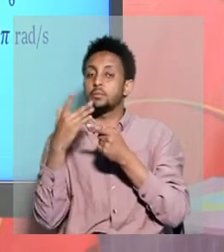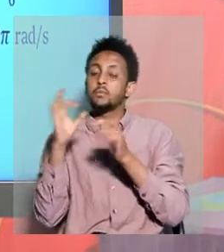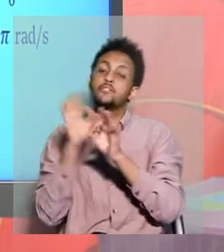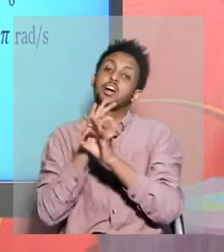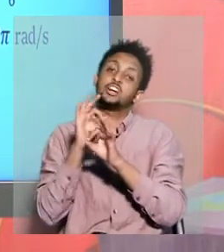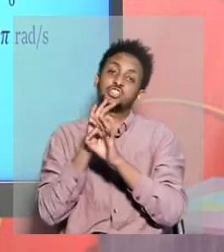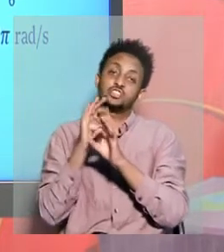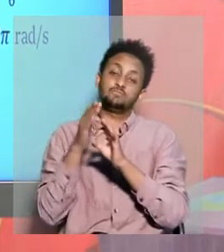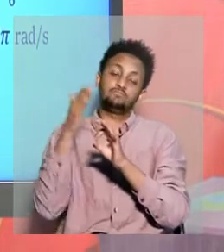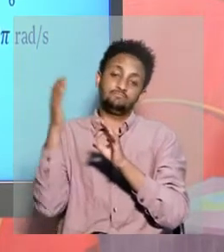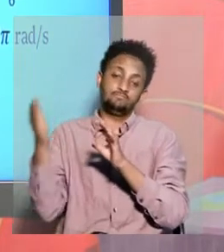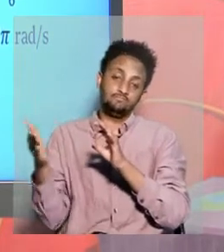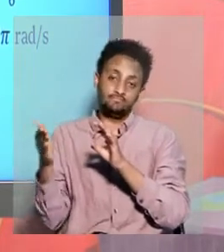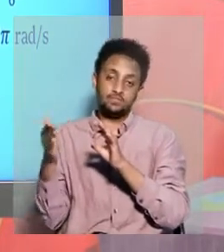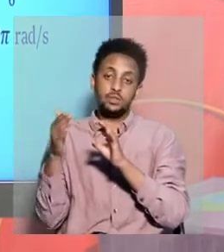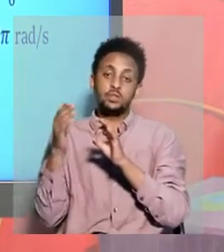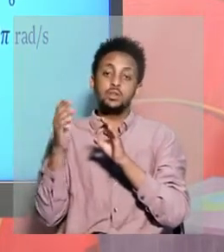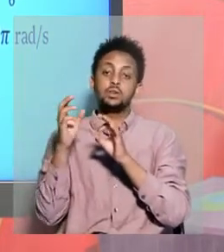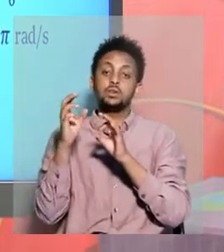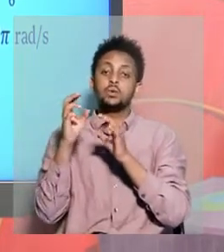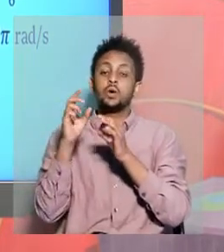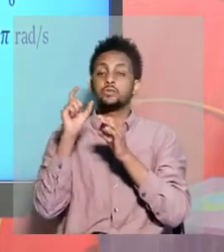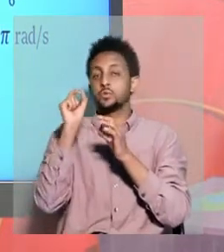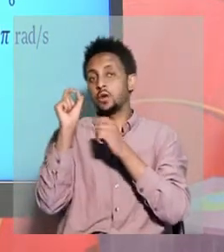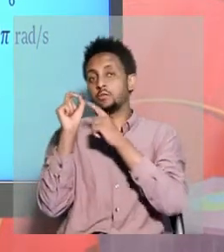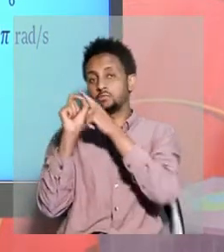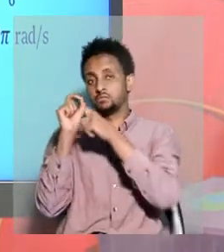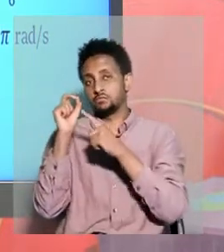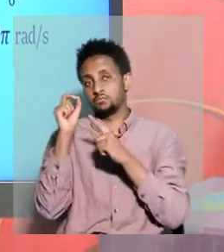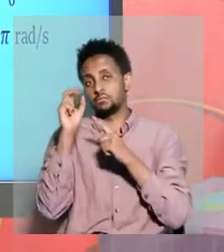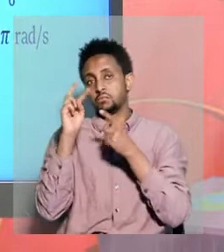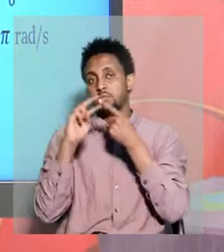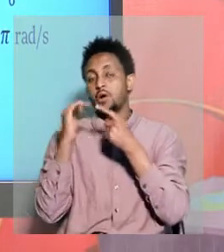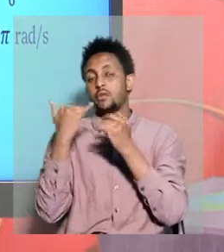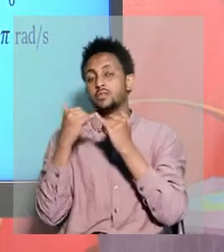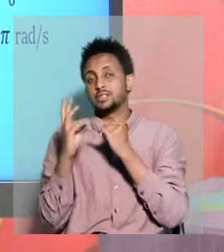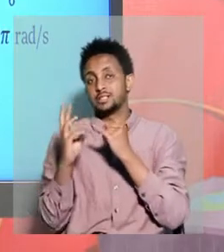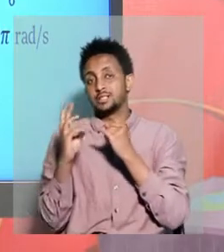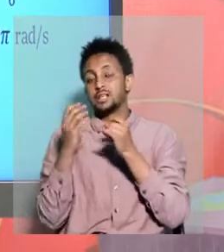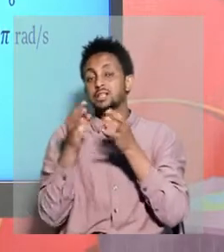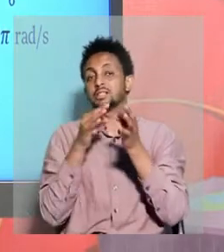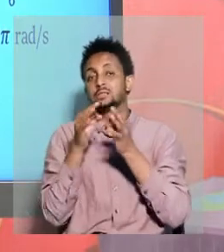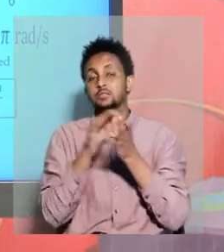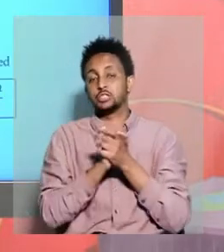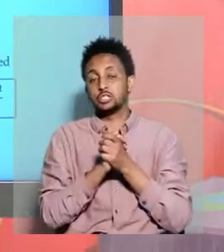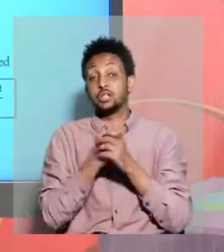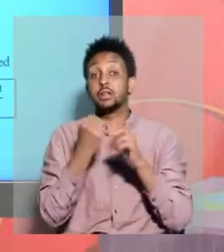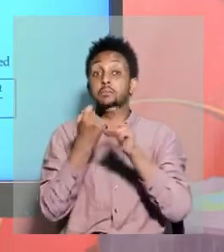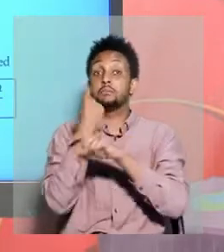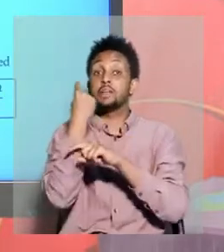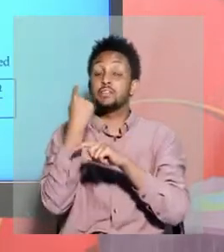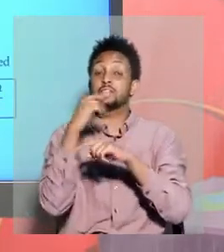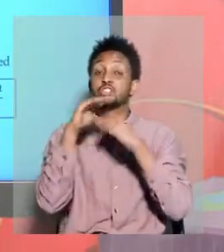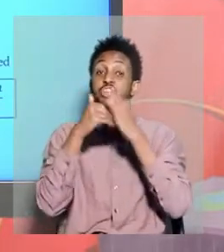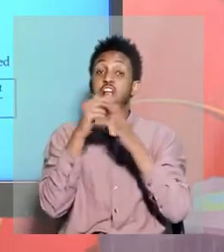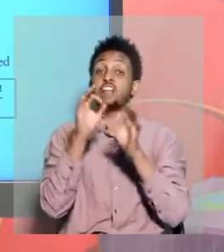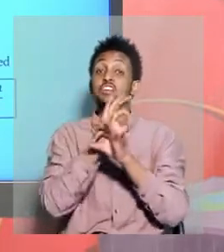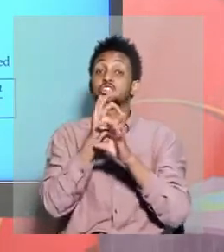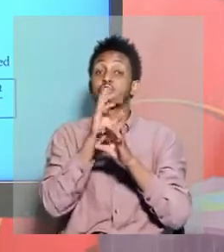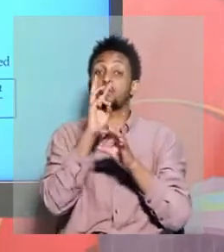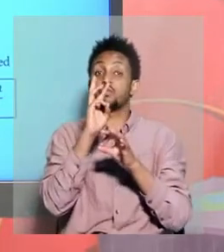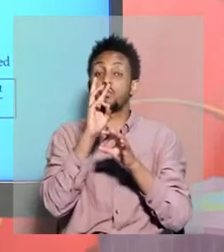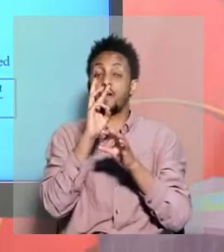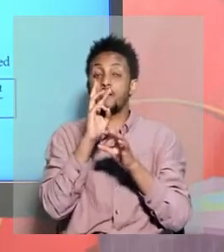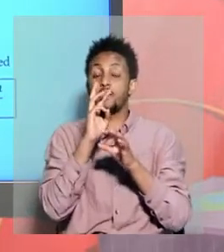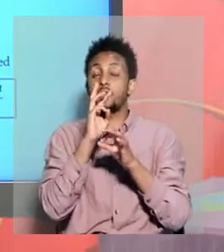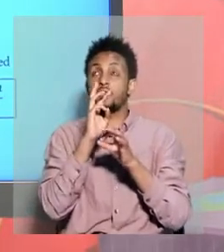function wave shift. It's known to be wave shift. You can have such an expression. Previously, the general function of the wave